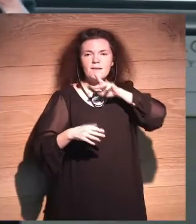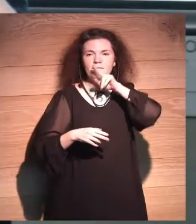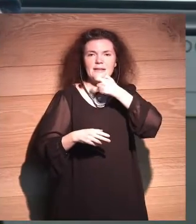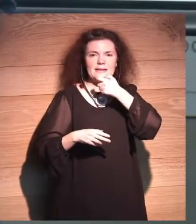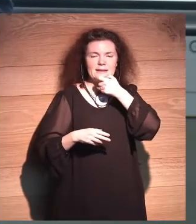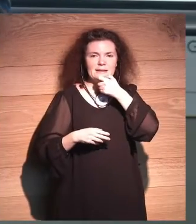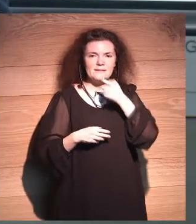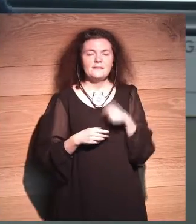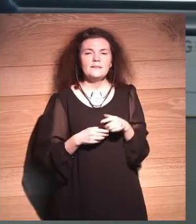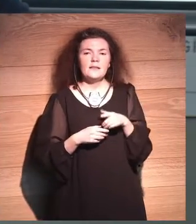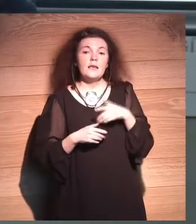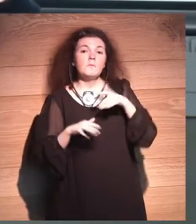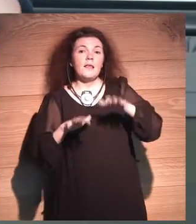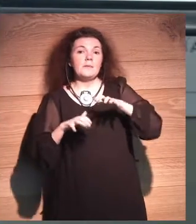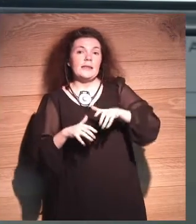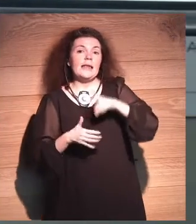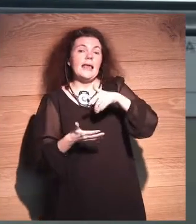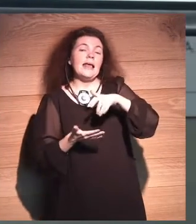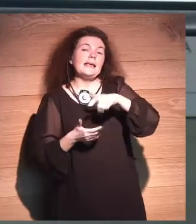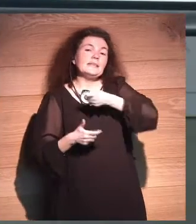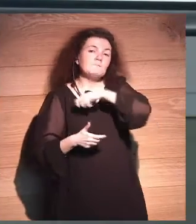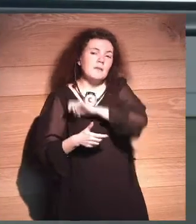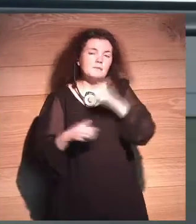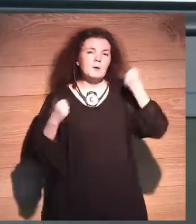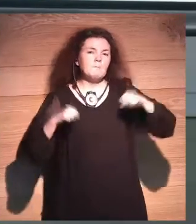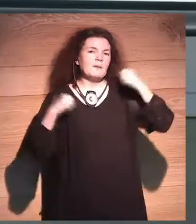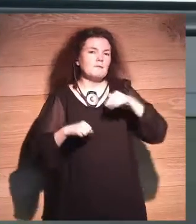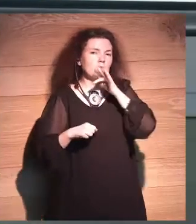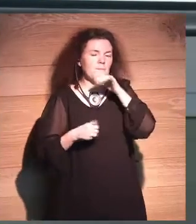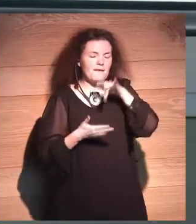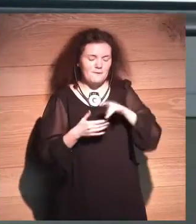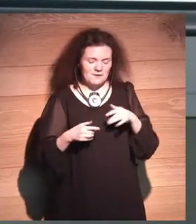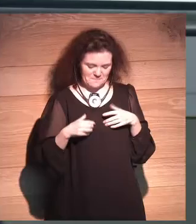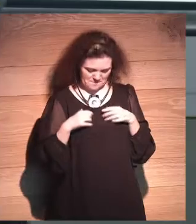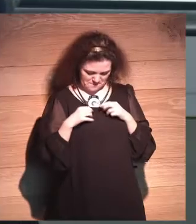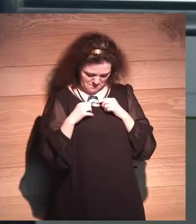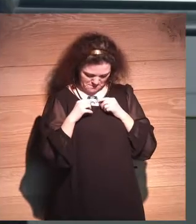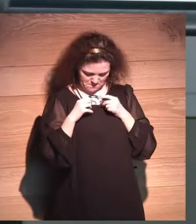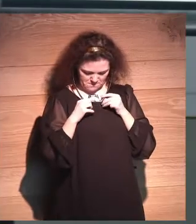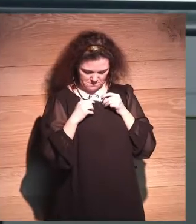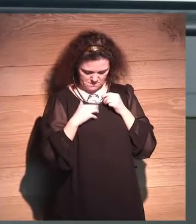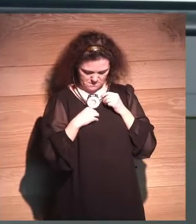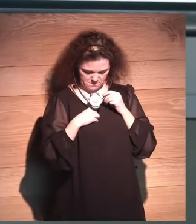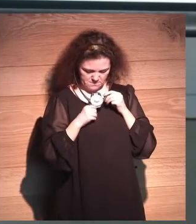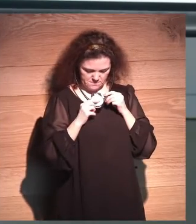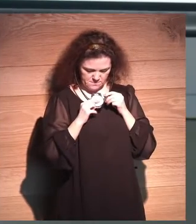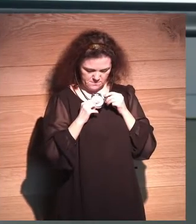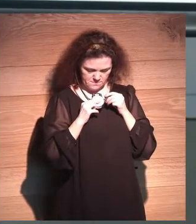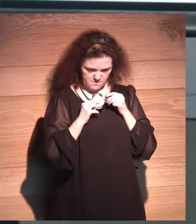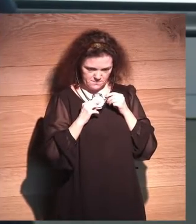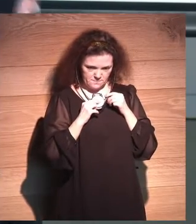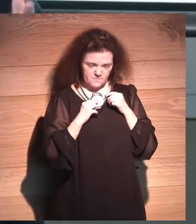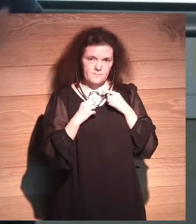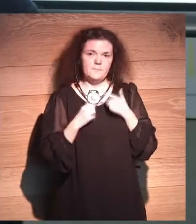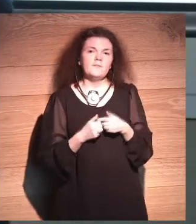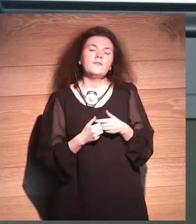English. I'm learning Spanish, but I don't think you want me to practice it on you today. I do also want to mention at the start of what we're saying